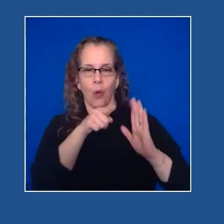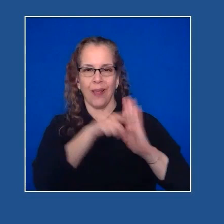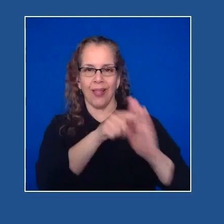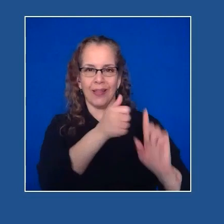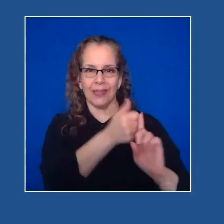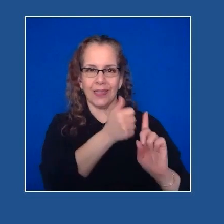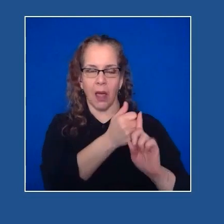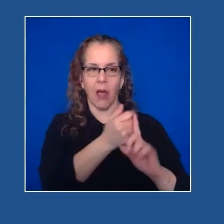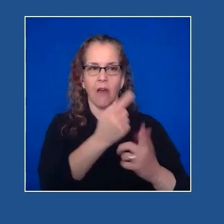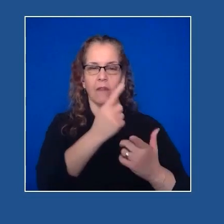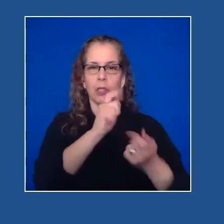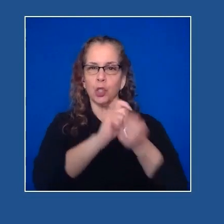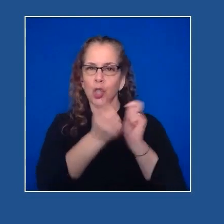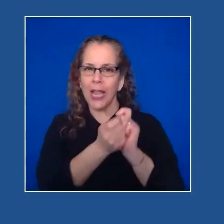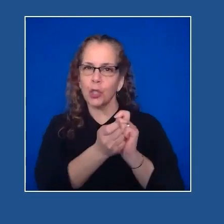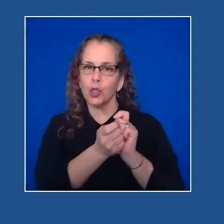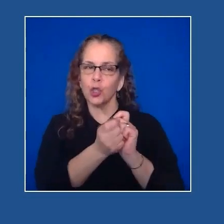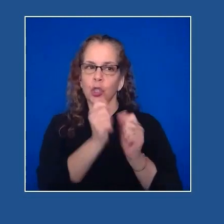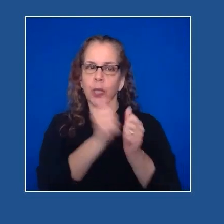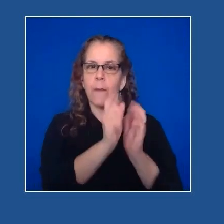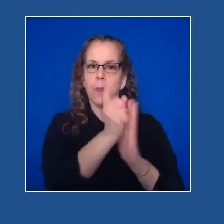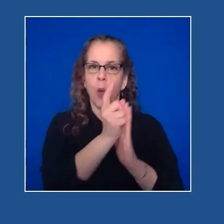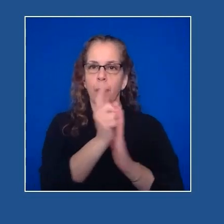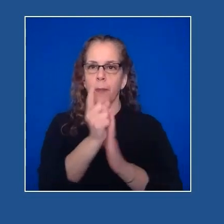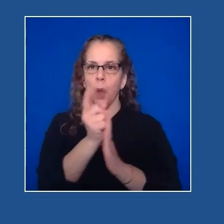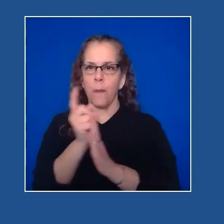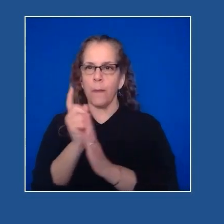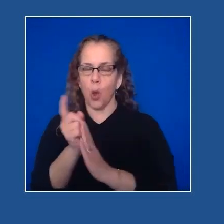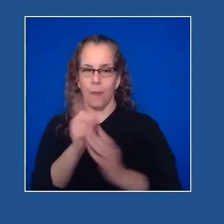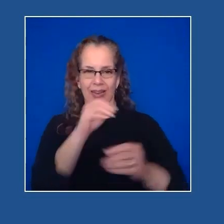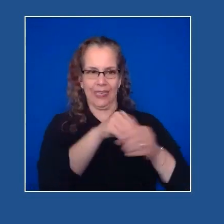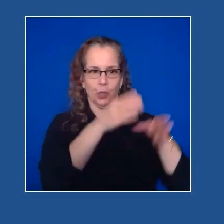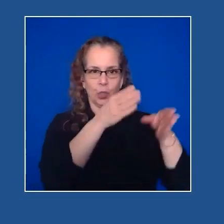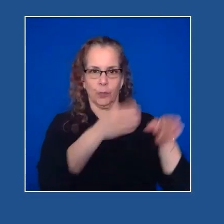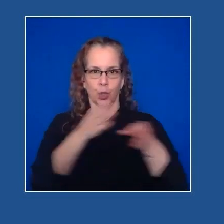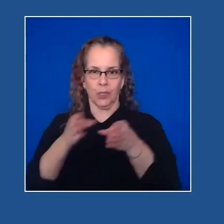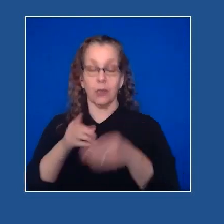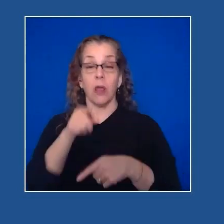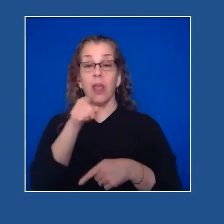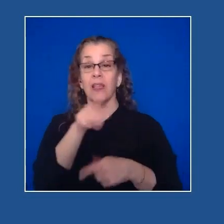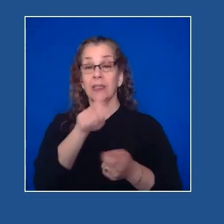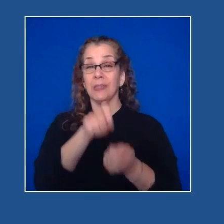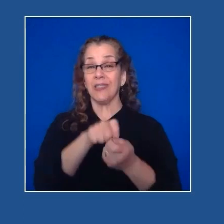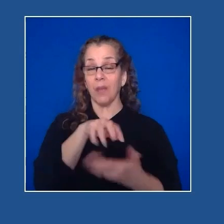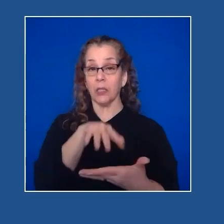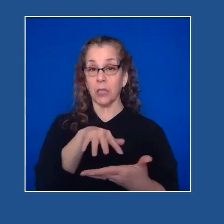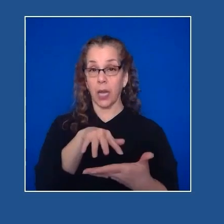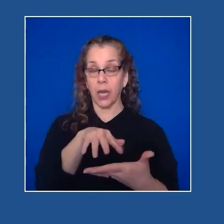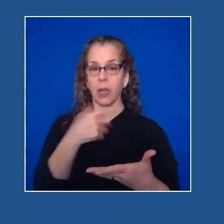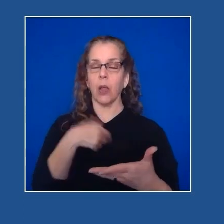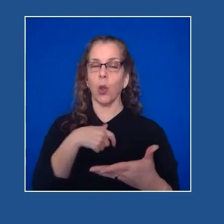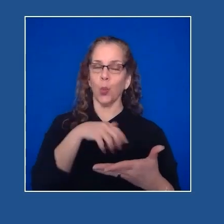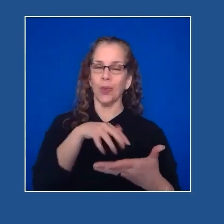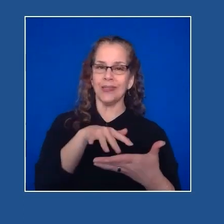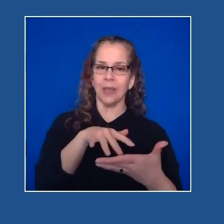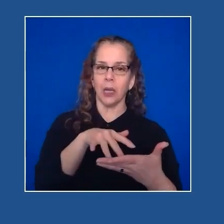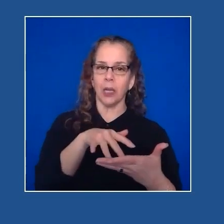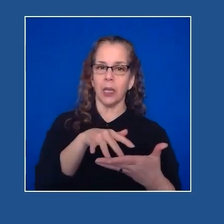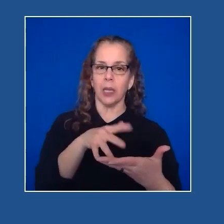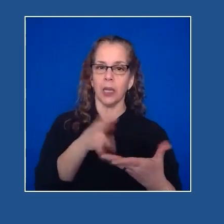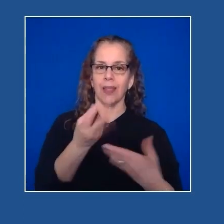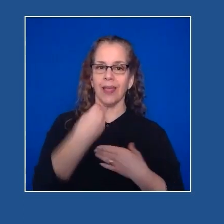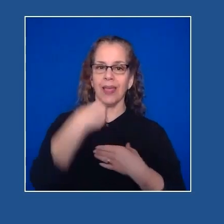moment within each person. So in this study specifically, we aim to examine the within-person coherence